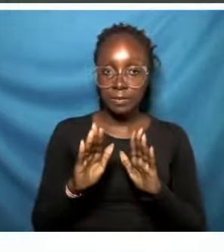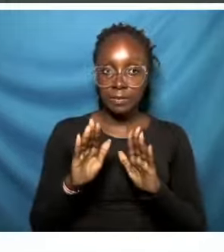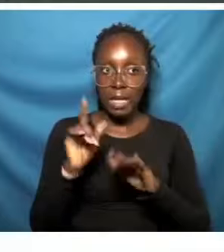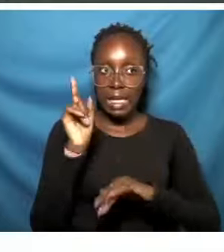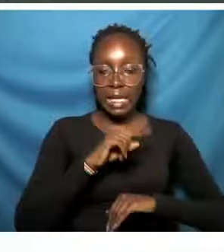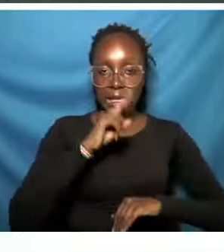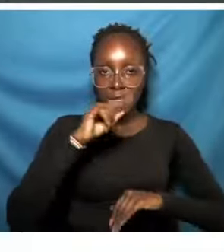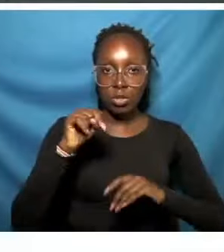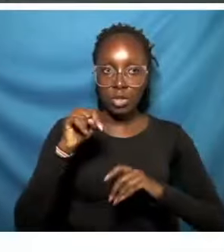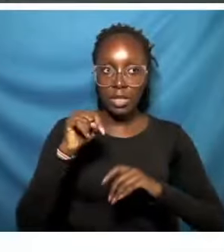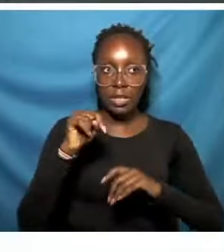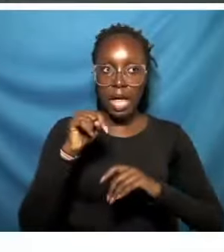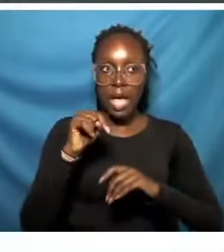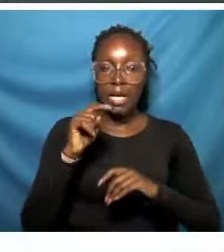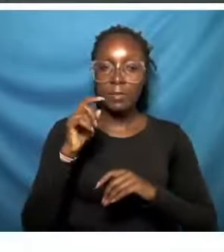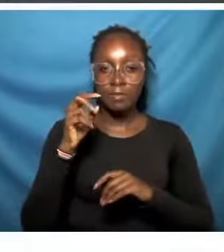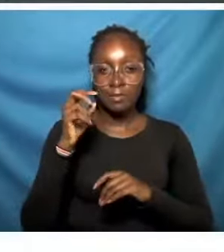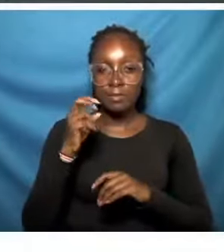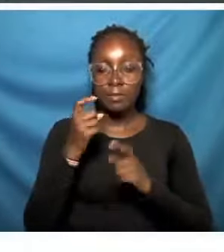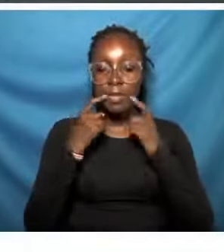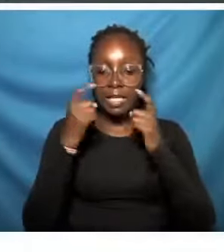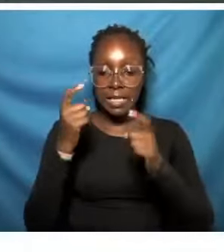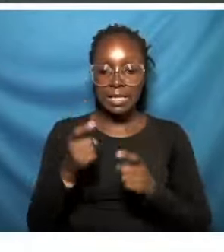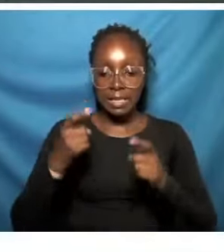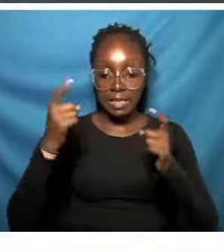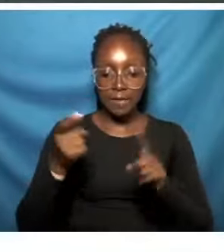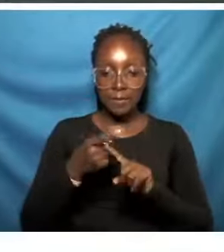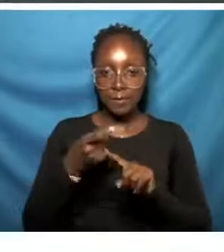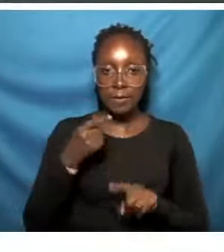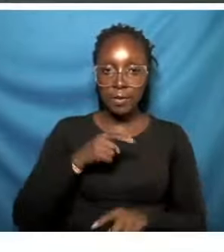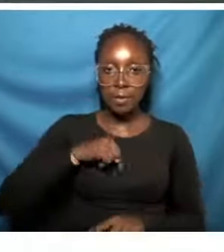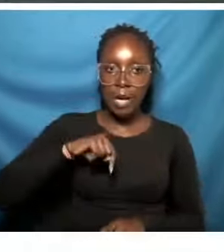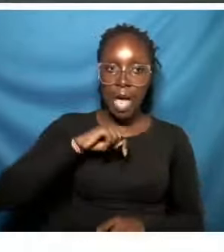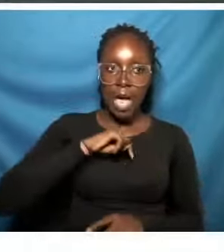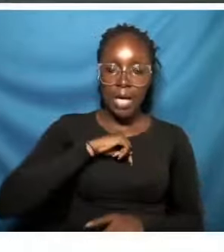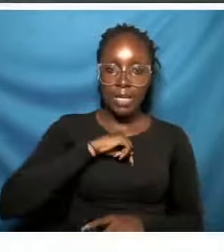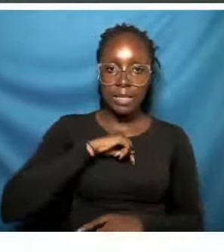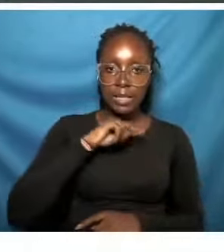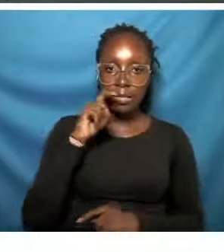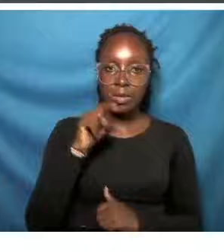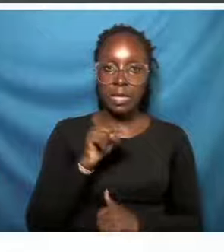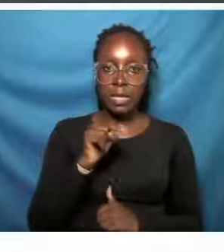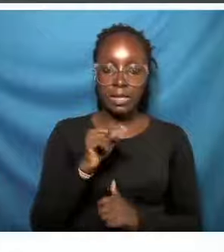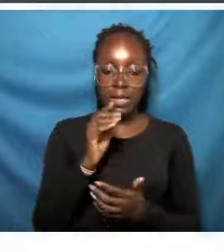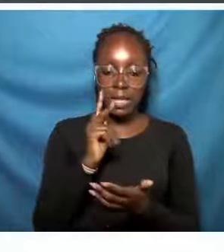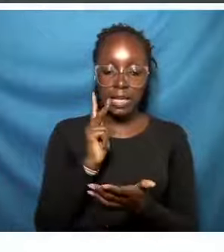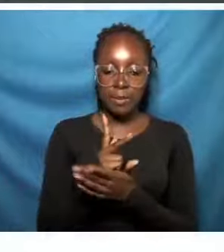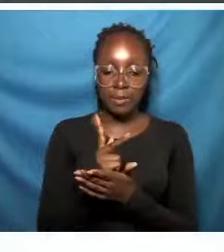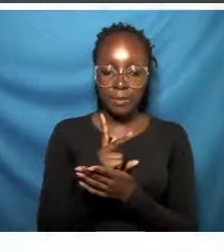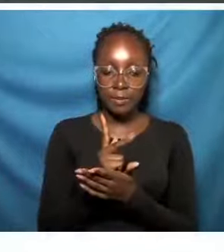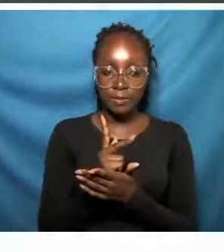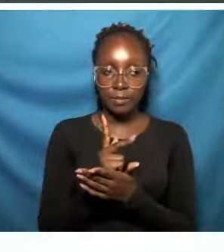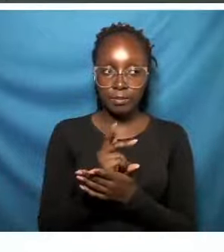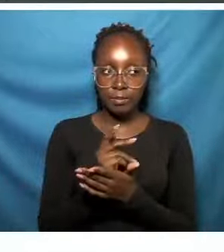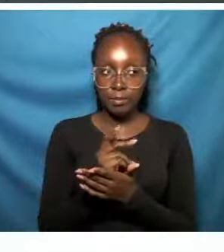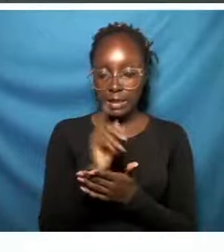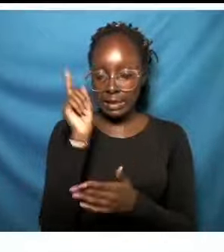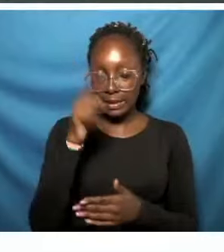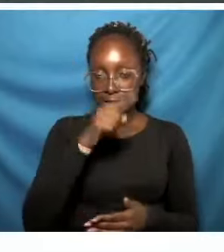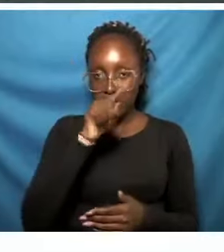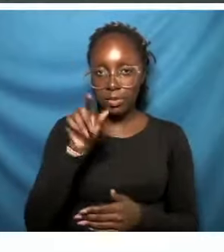debt that stood against us with its legal demands. This he set aside. NIV says he